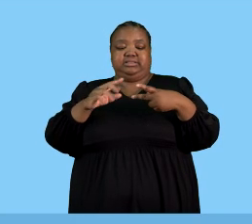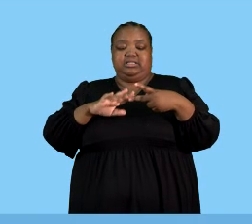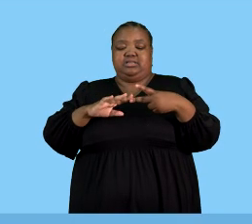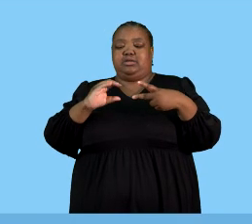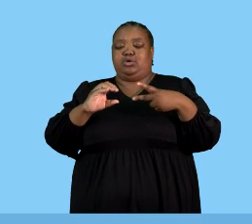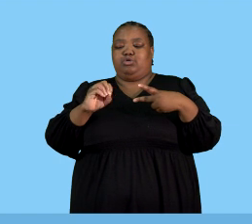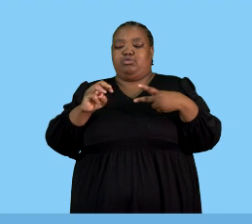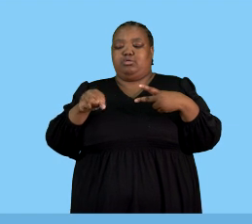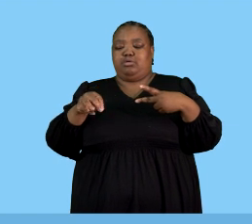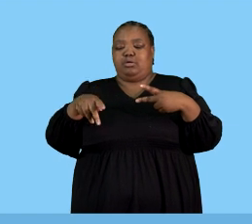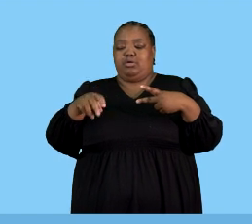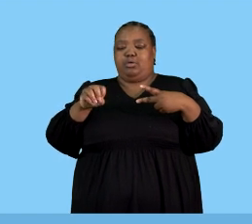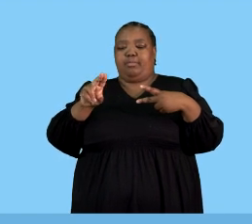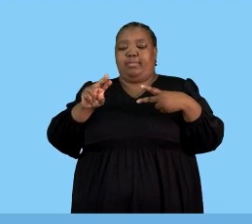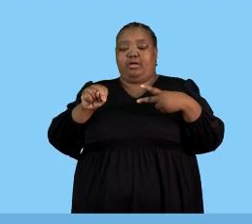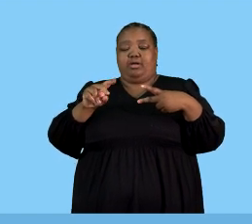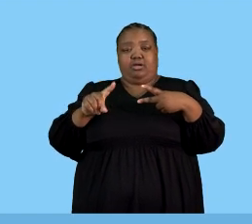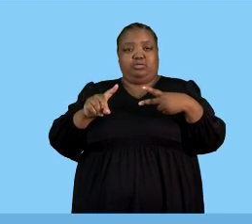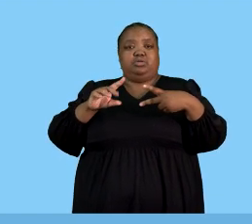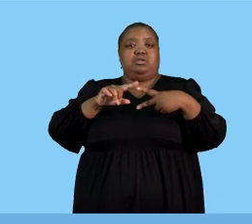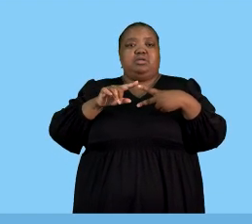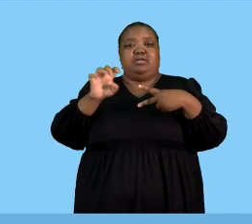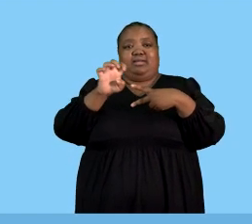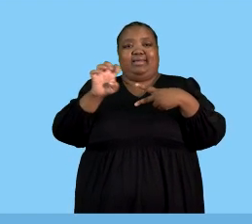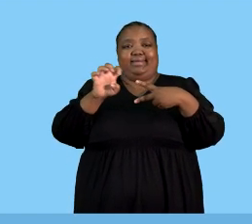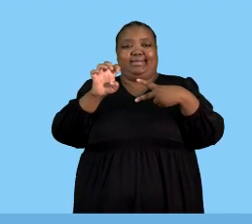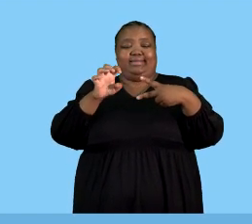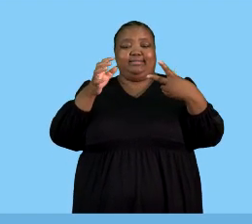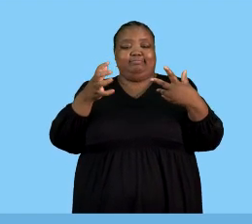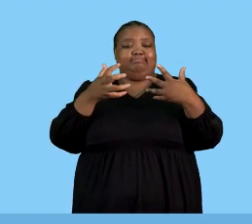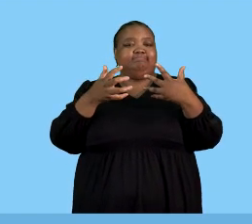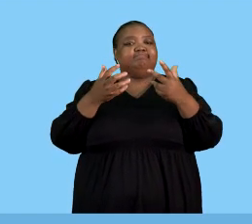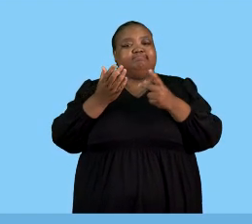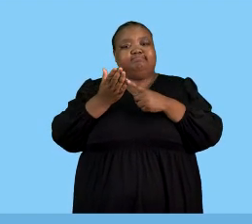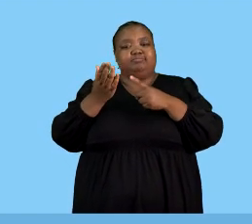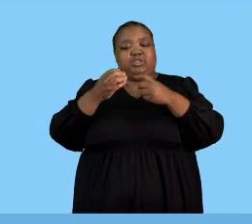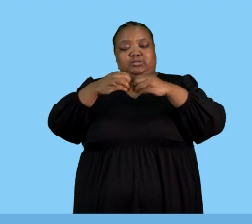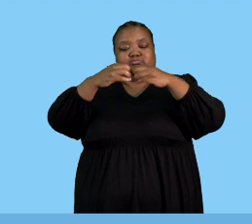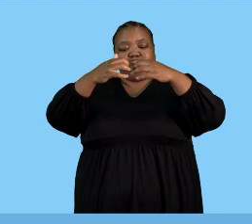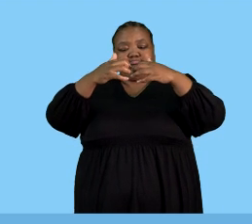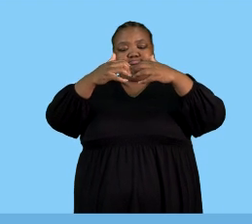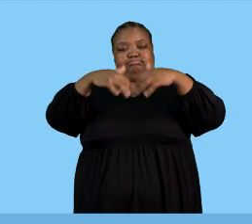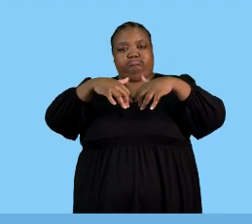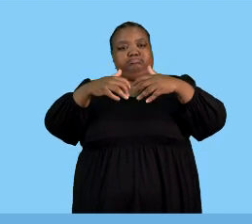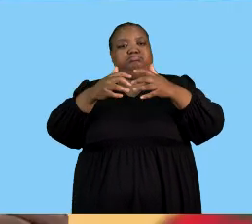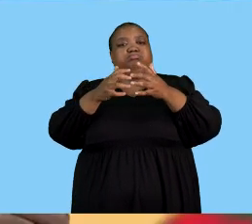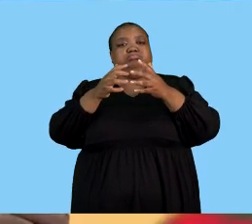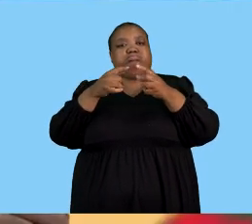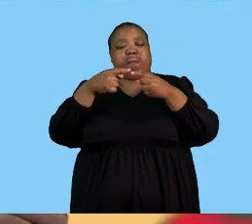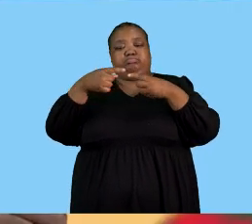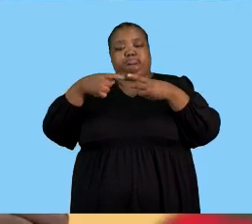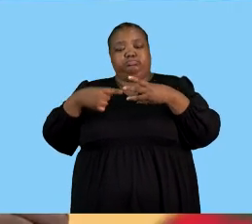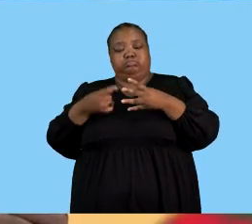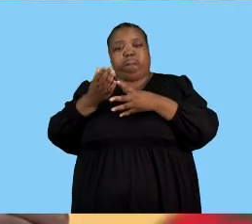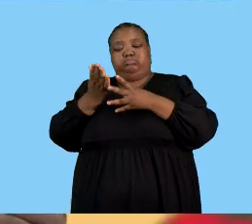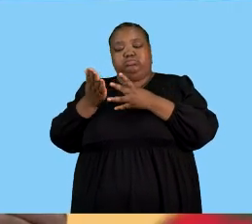also, an element is a pure substance that will not break down into other substances. So regardless of how many times you try to break it,